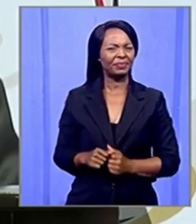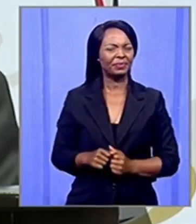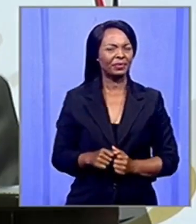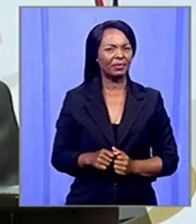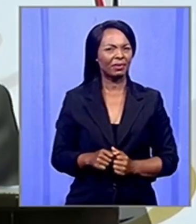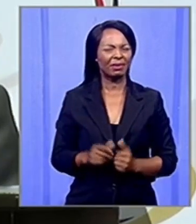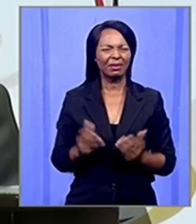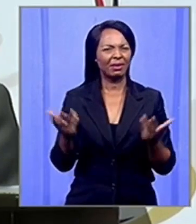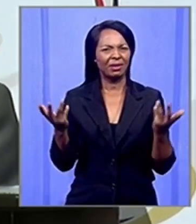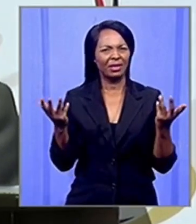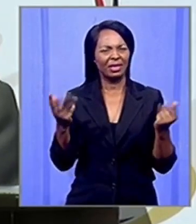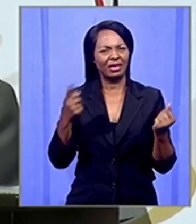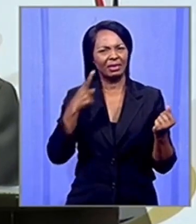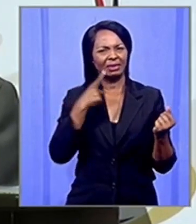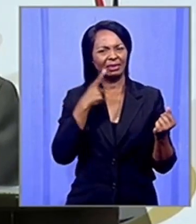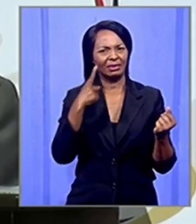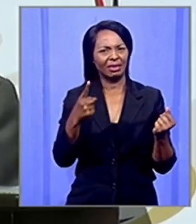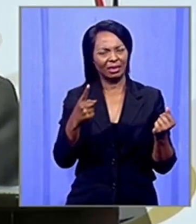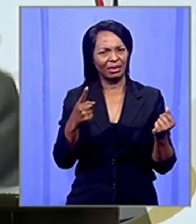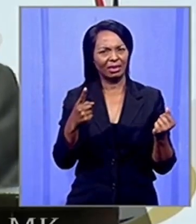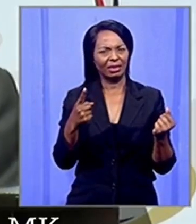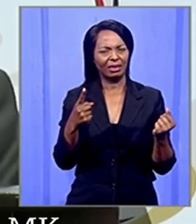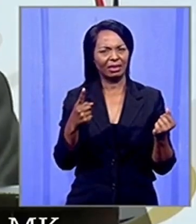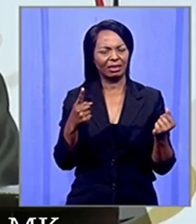You can't say